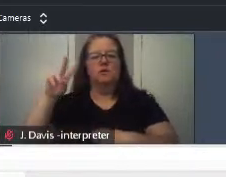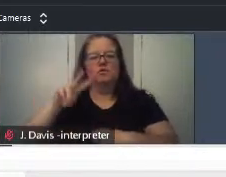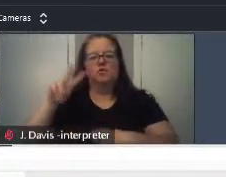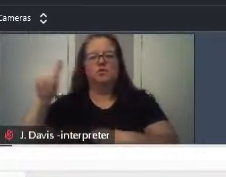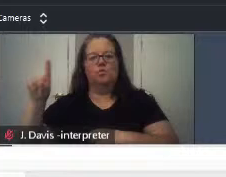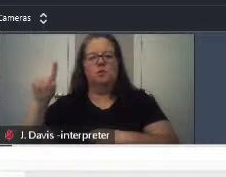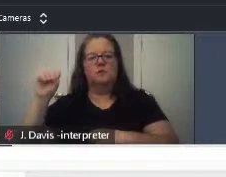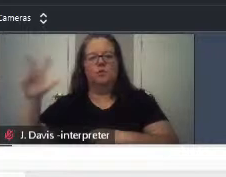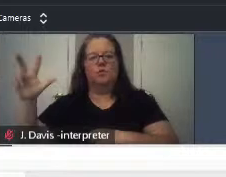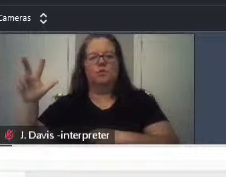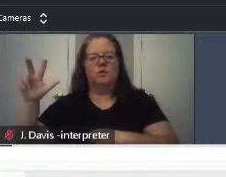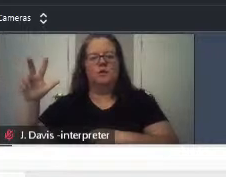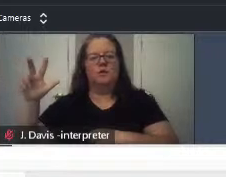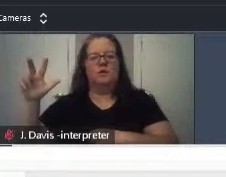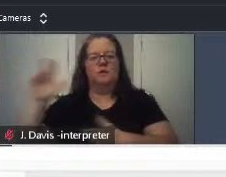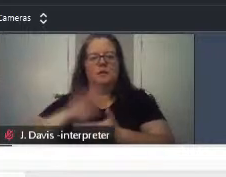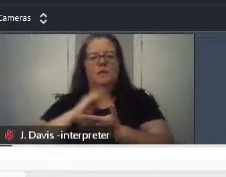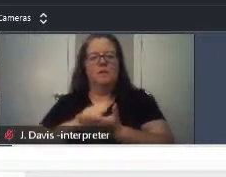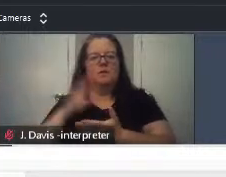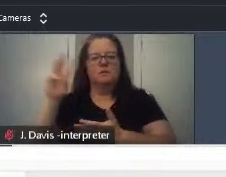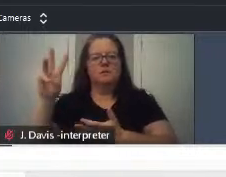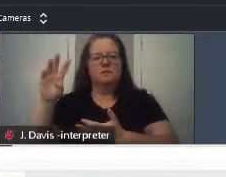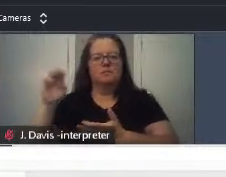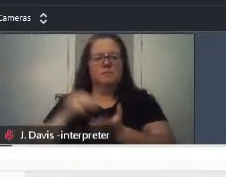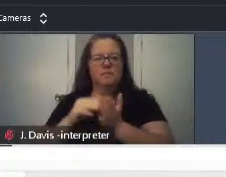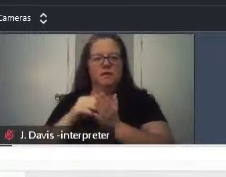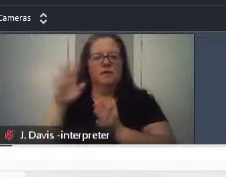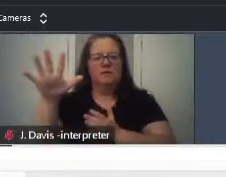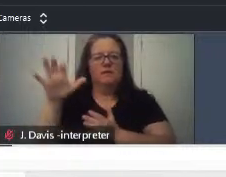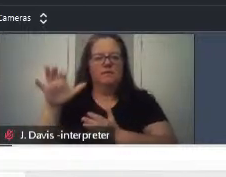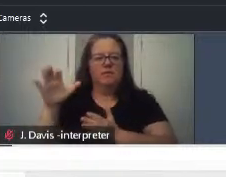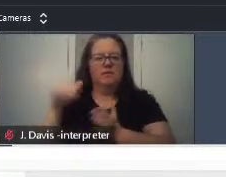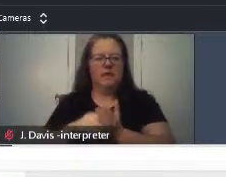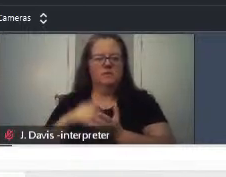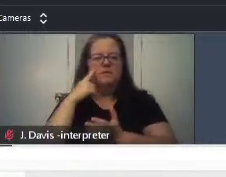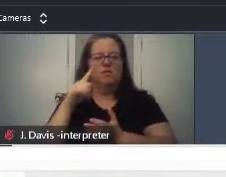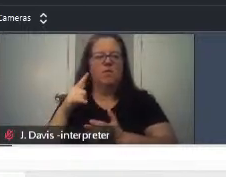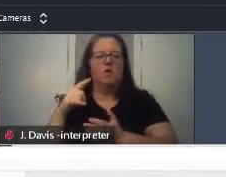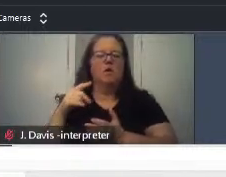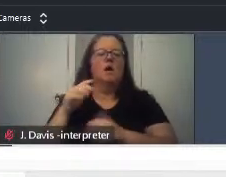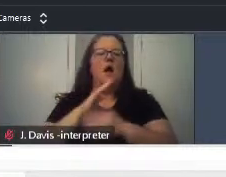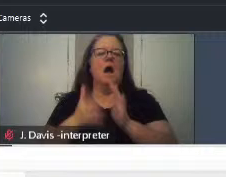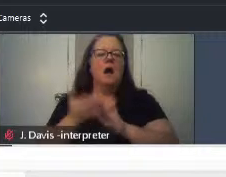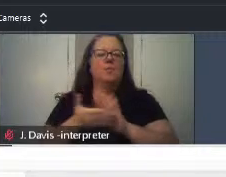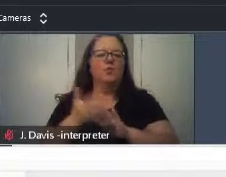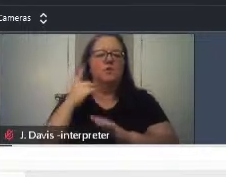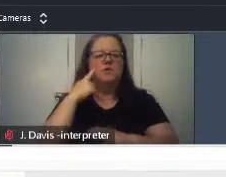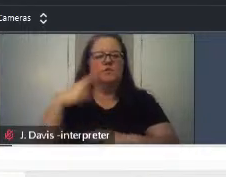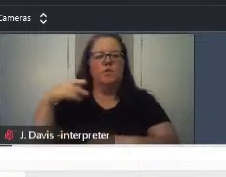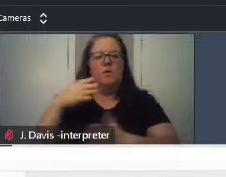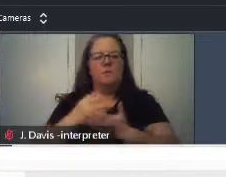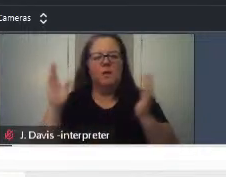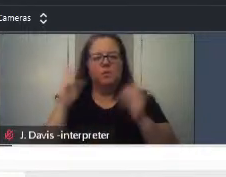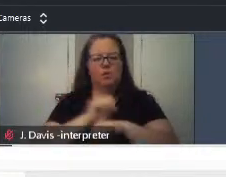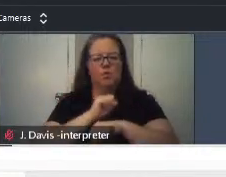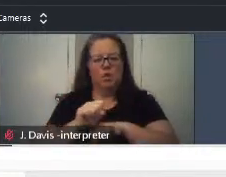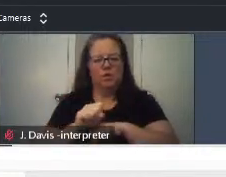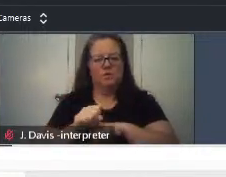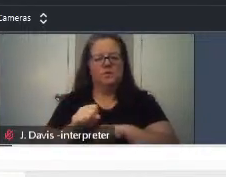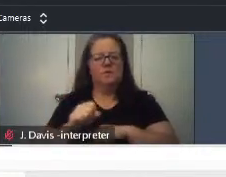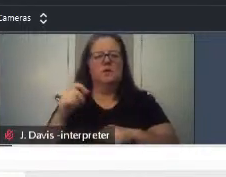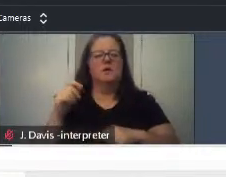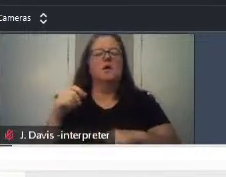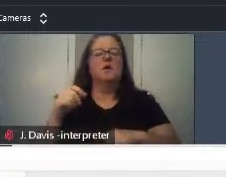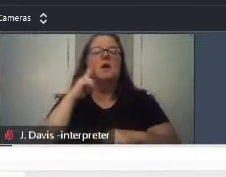PW22103 in the amount of $6,500,000 for the paving operations performed by Public Works or directed by street maintenance department, all council districts sponsored